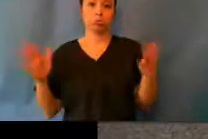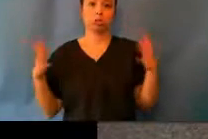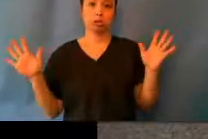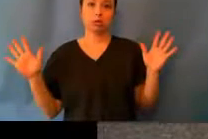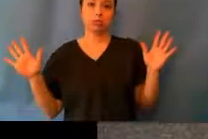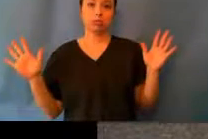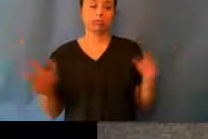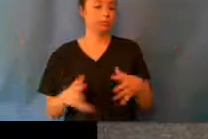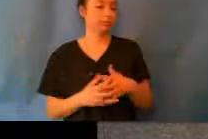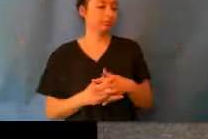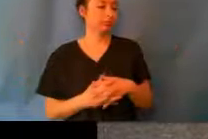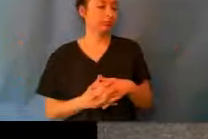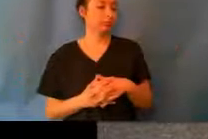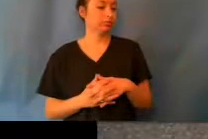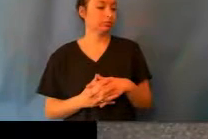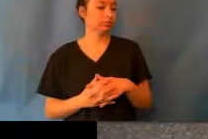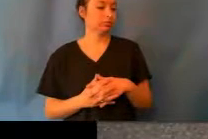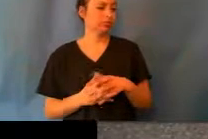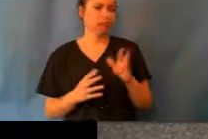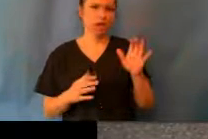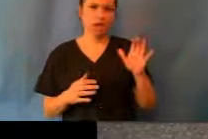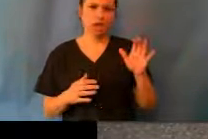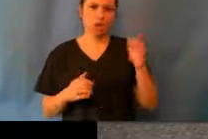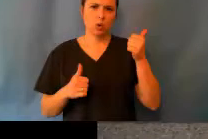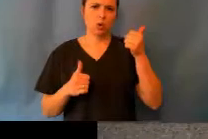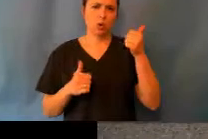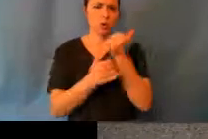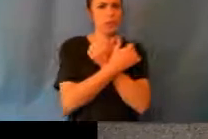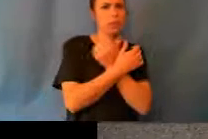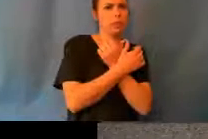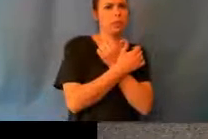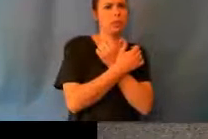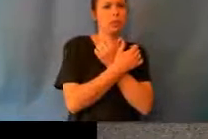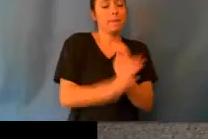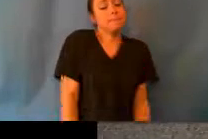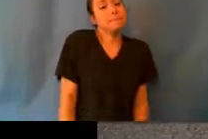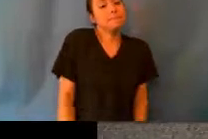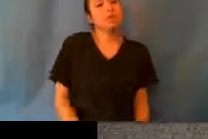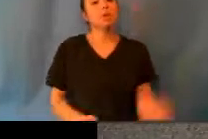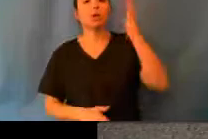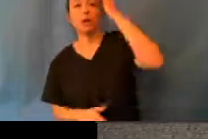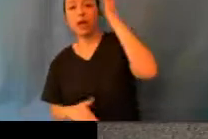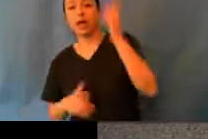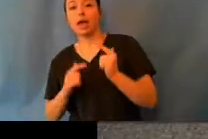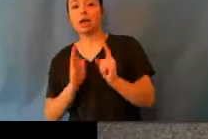2 units tall. Is that taller or shorter than the penguin?